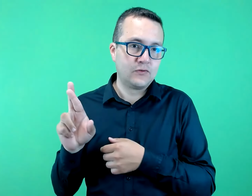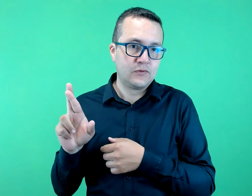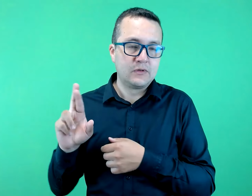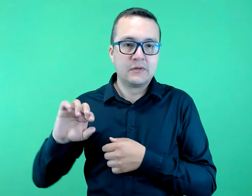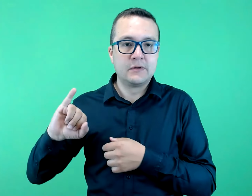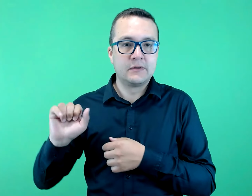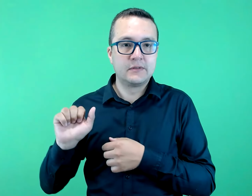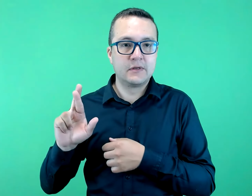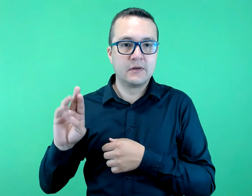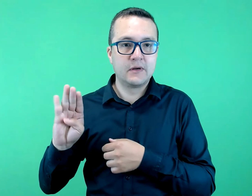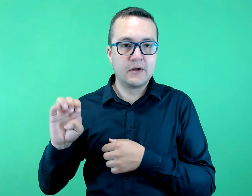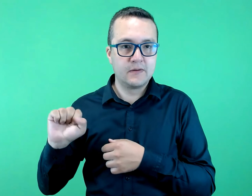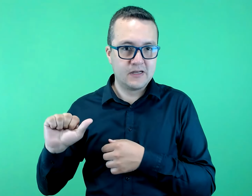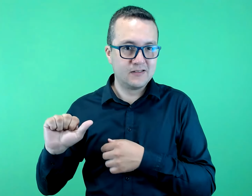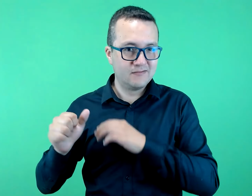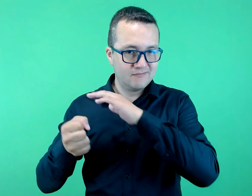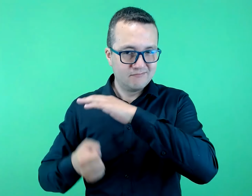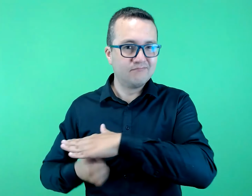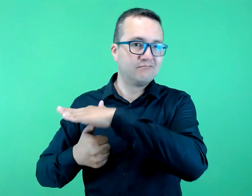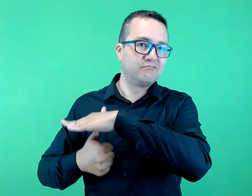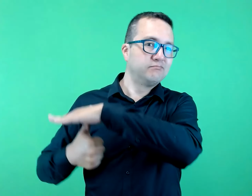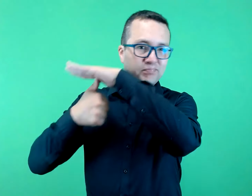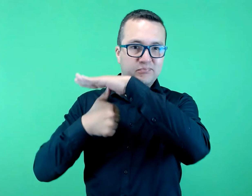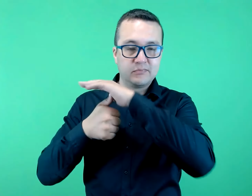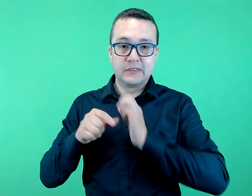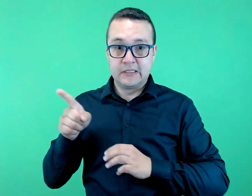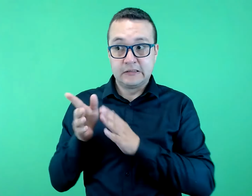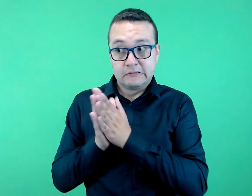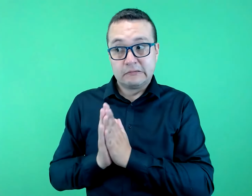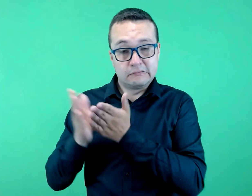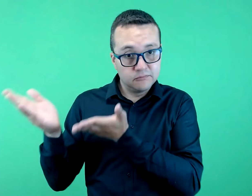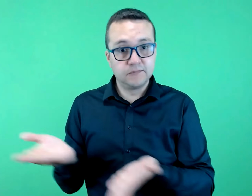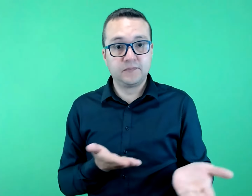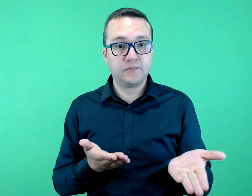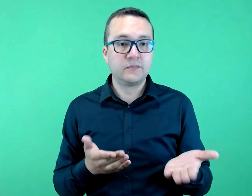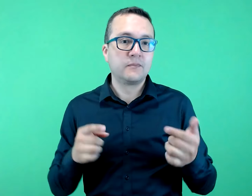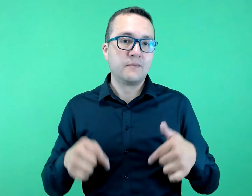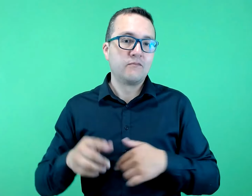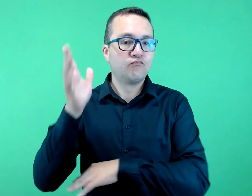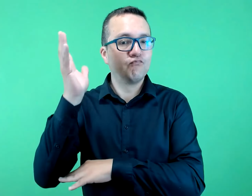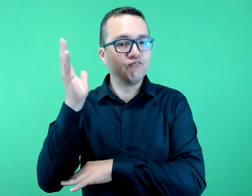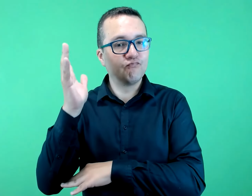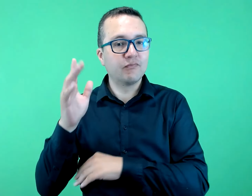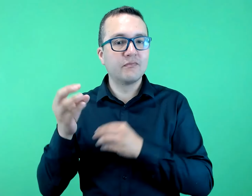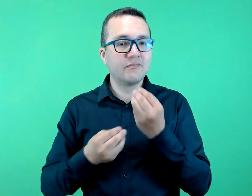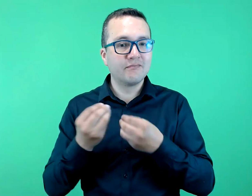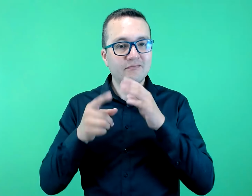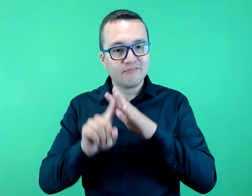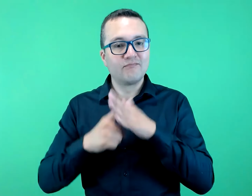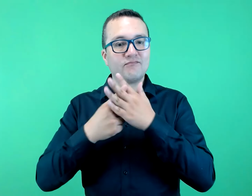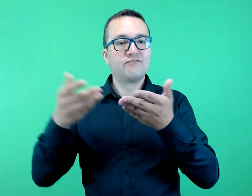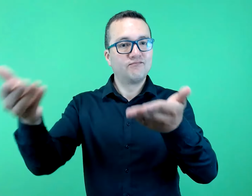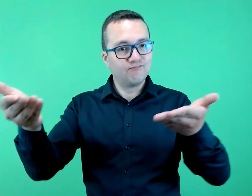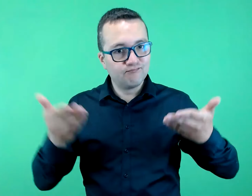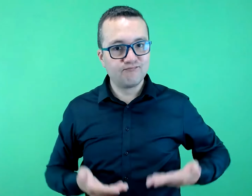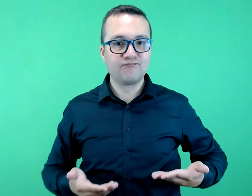as we are able to ensure the connection of our director, Dr. Jarbas, who will be with us in this webinar, providing us